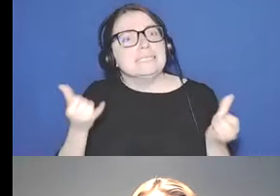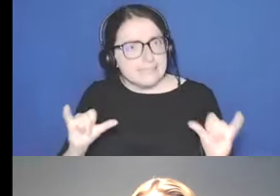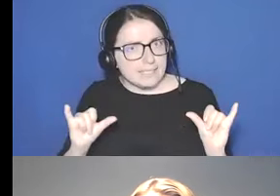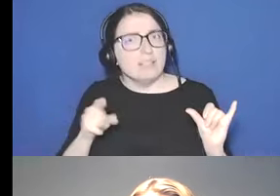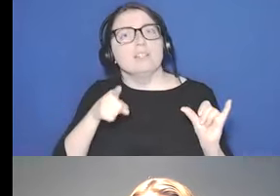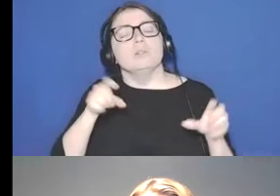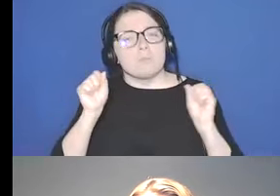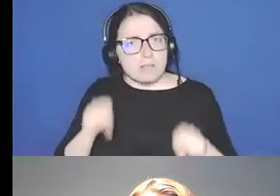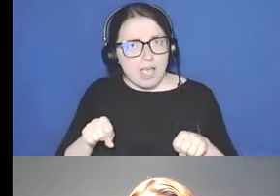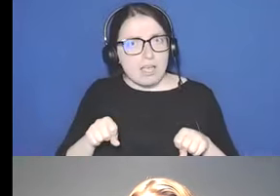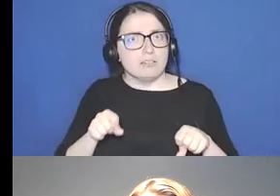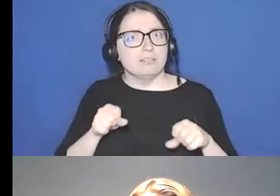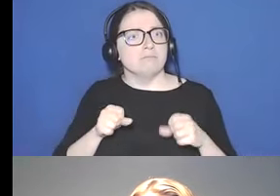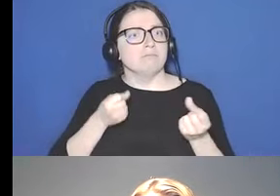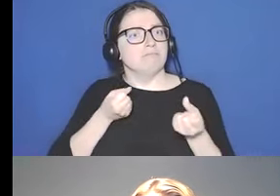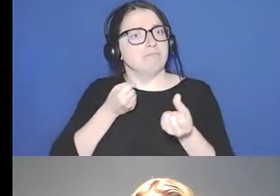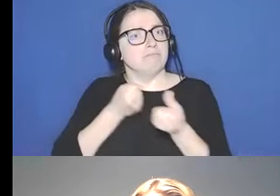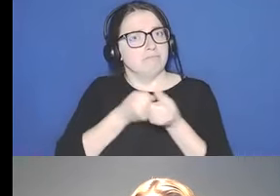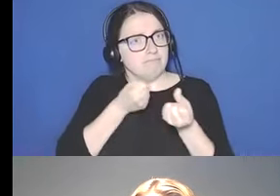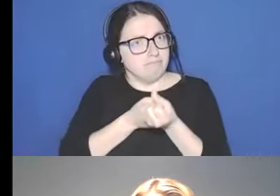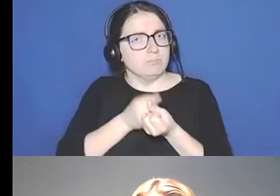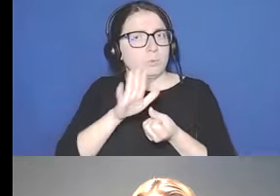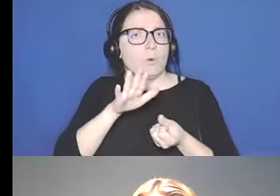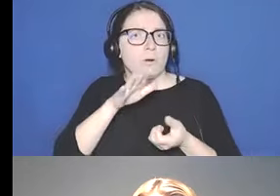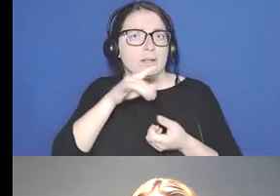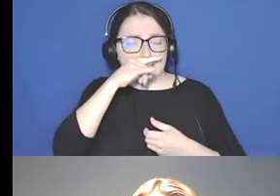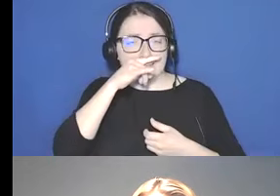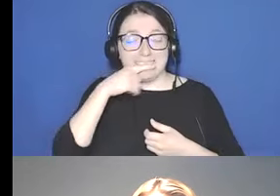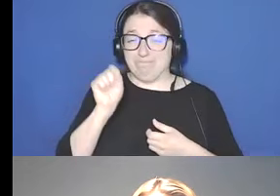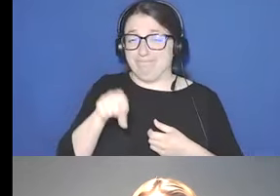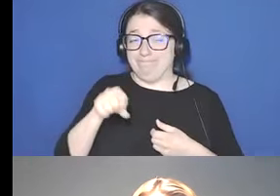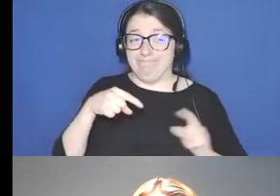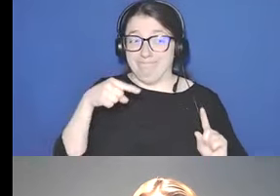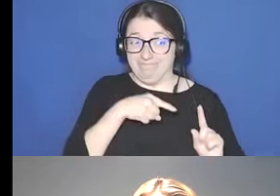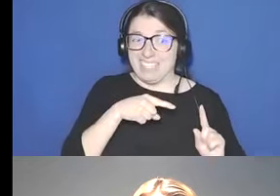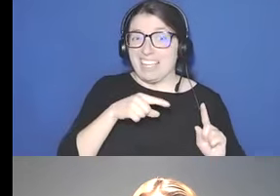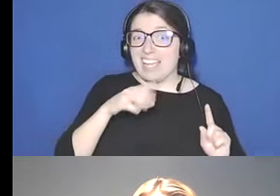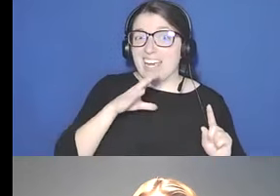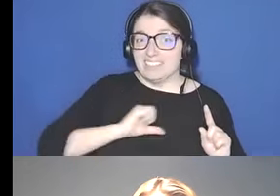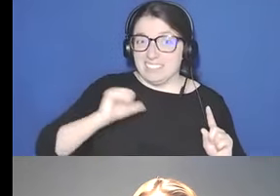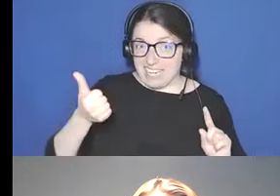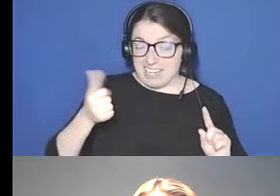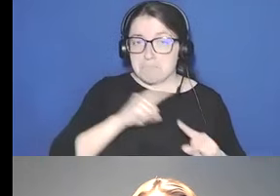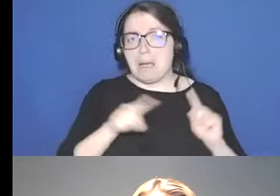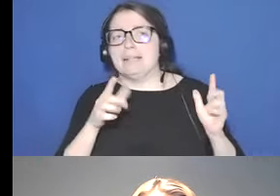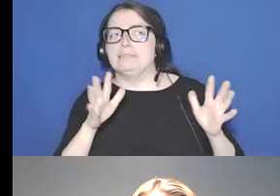good advocate and say, yes, my child is 10, but they function more like a 5-year-old. So if you